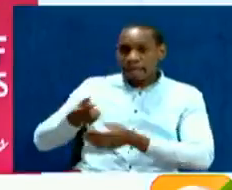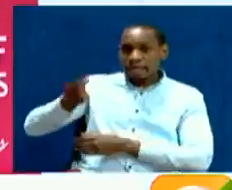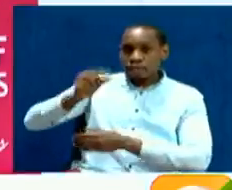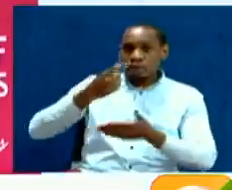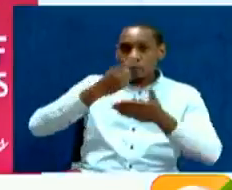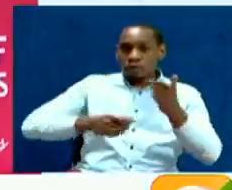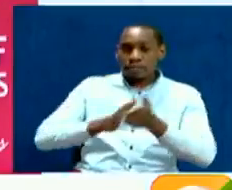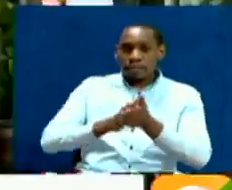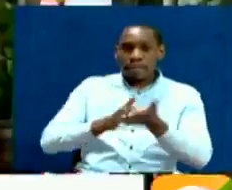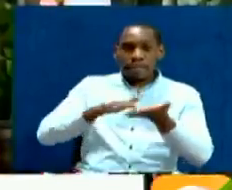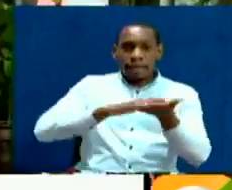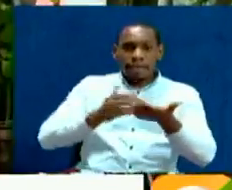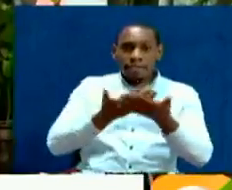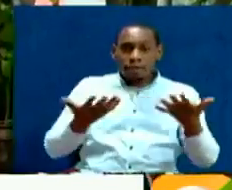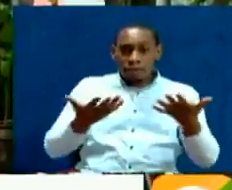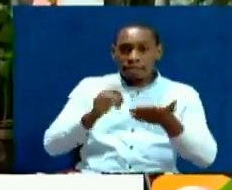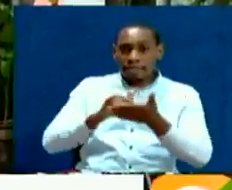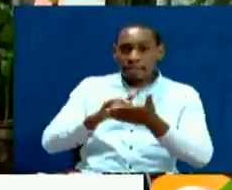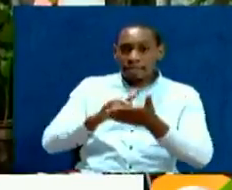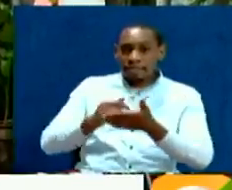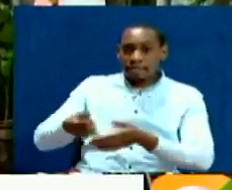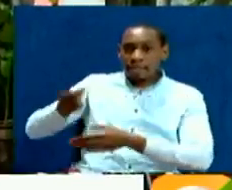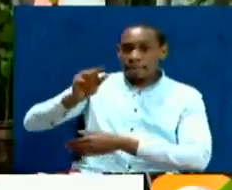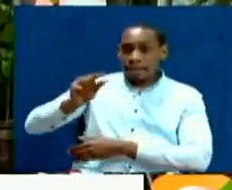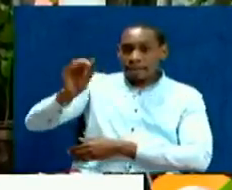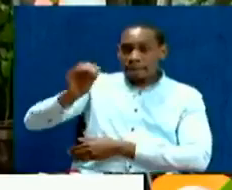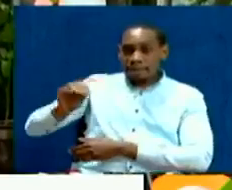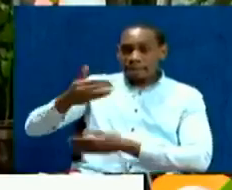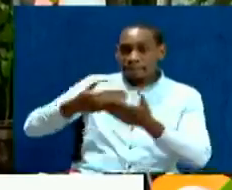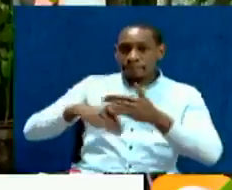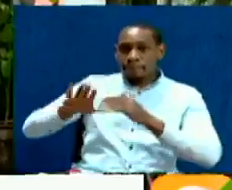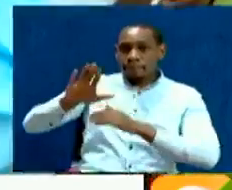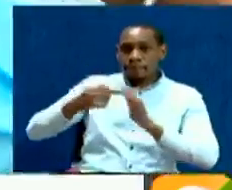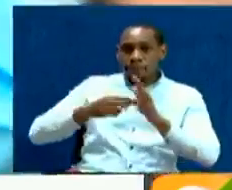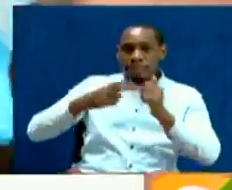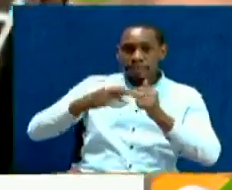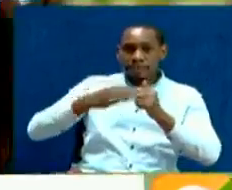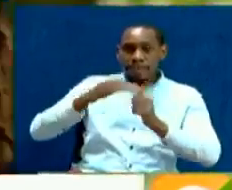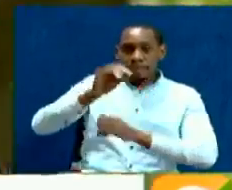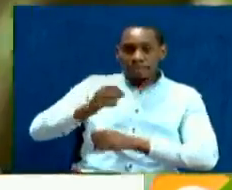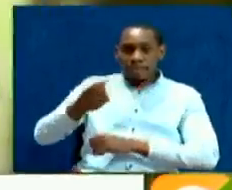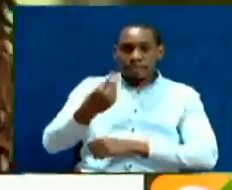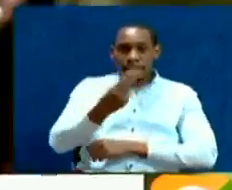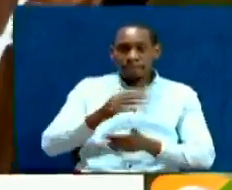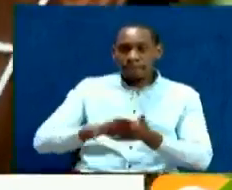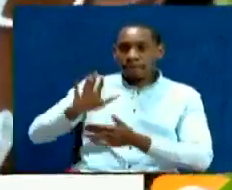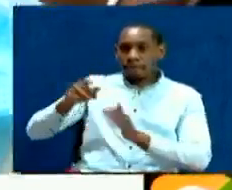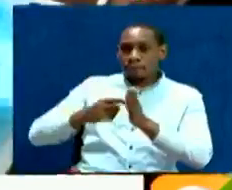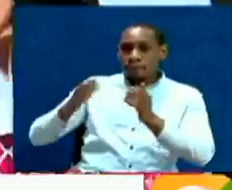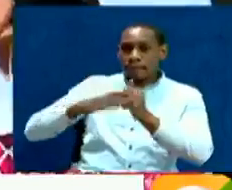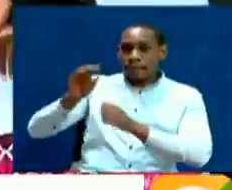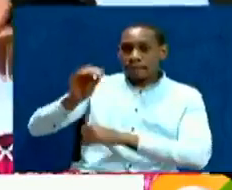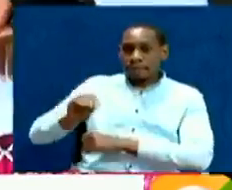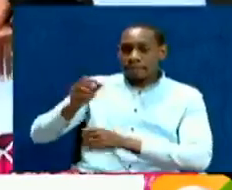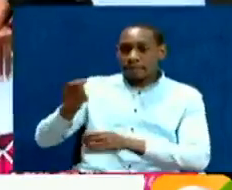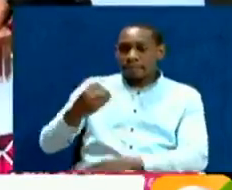rise in the cost of basic commodities, which has pushed inflation from 5.78% in February to 5.9%